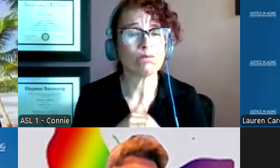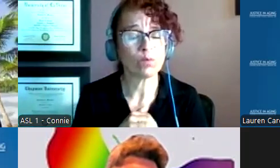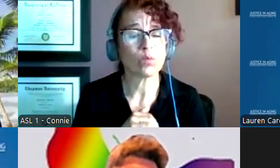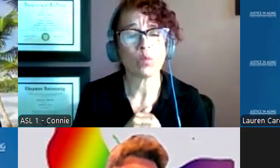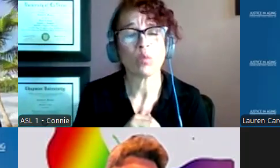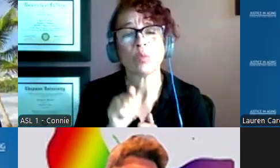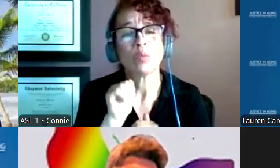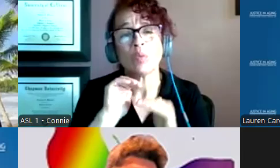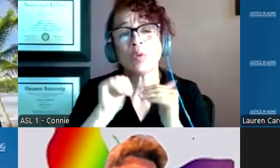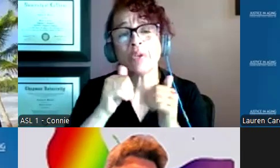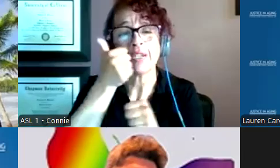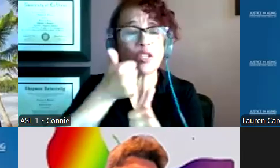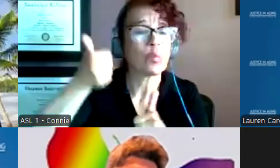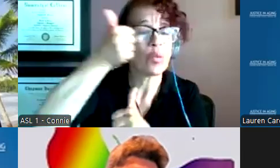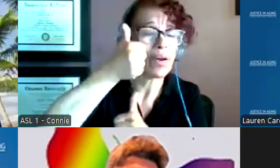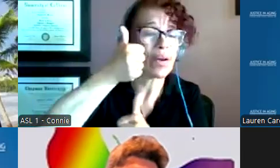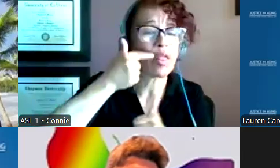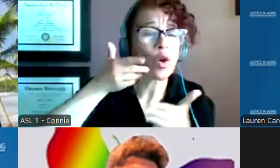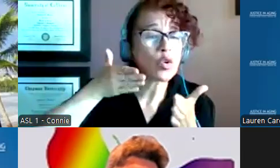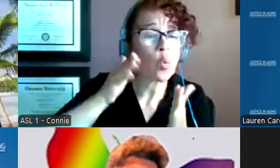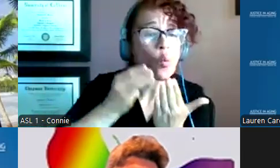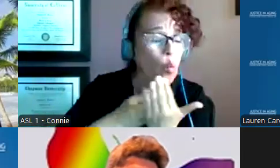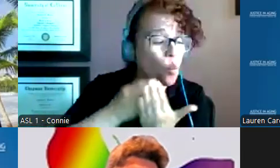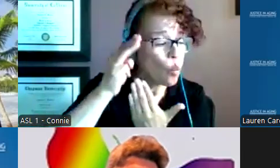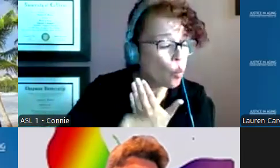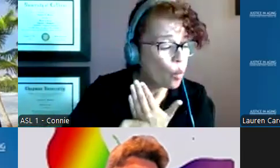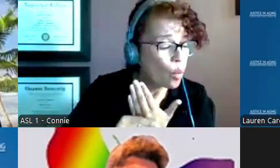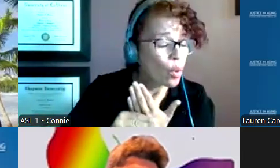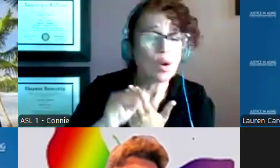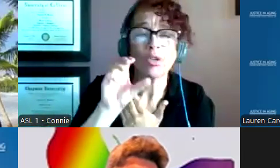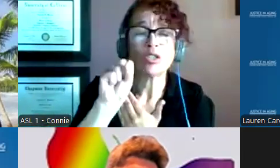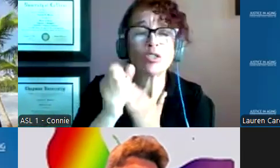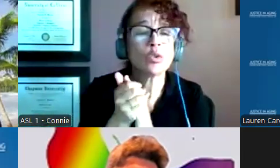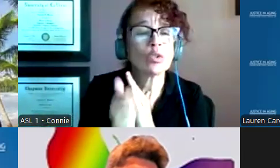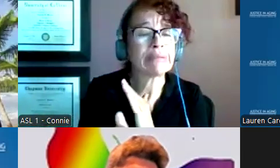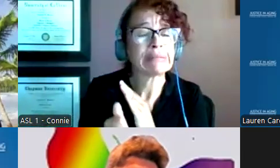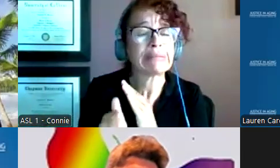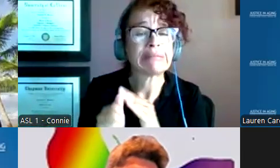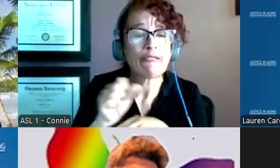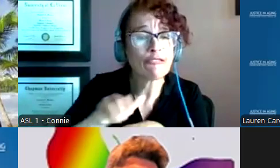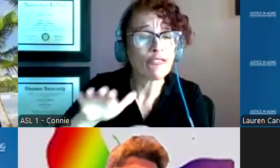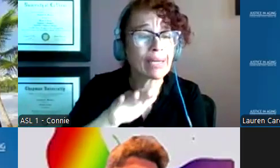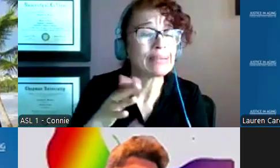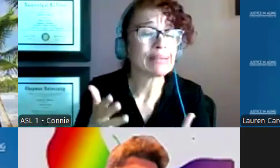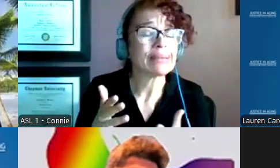figuring out how to prioritize that, knowing that those programs are so efficient and effective.